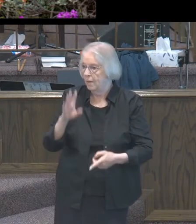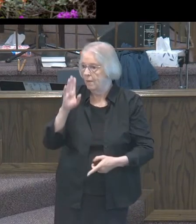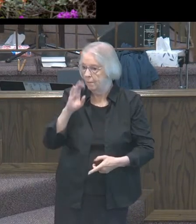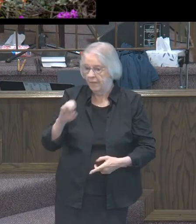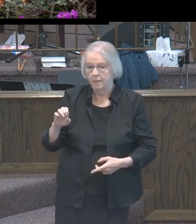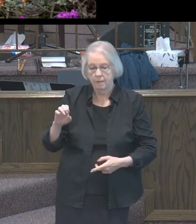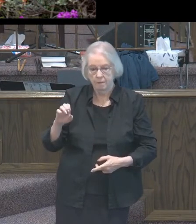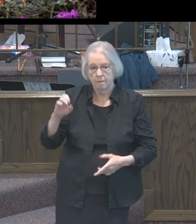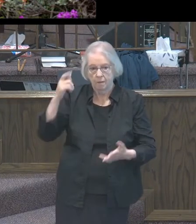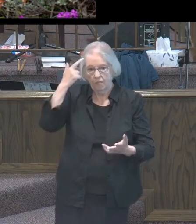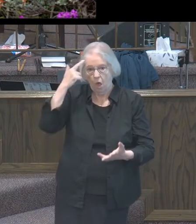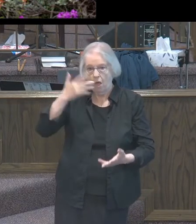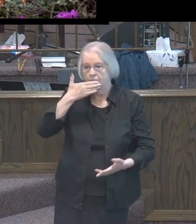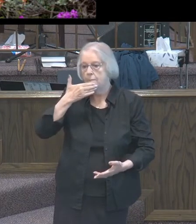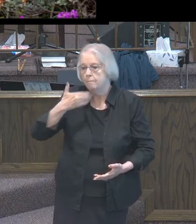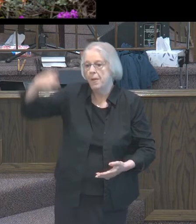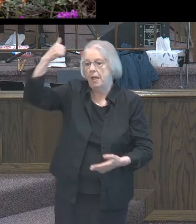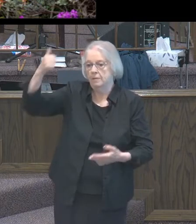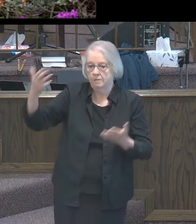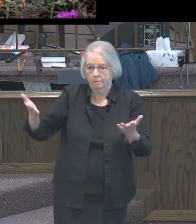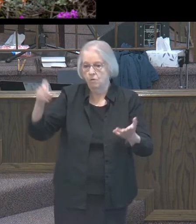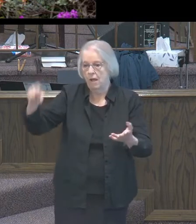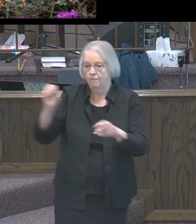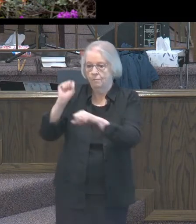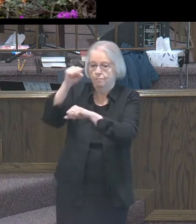considered the best.